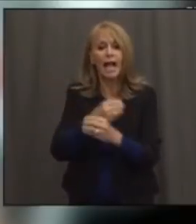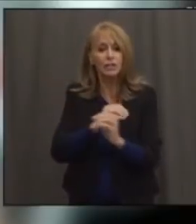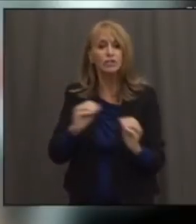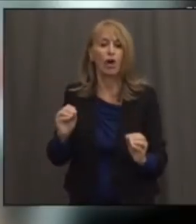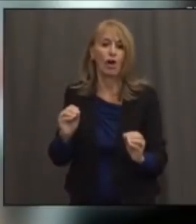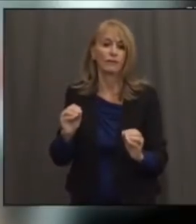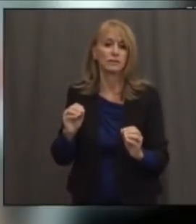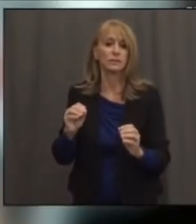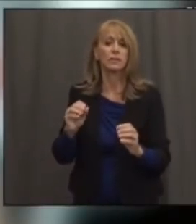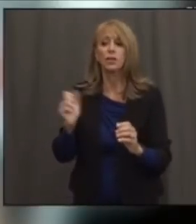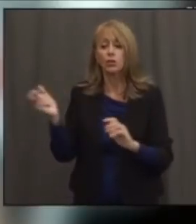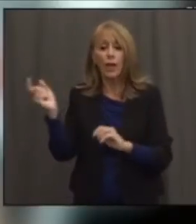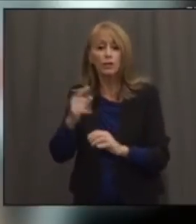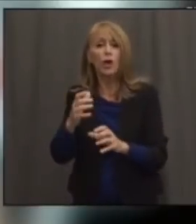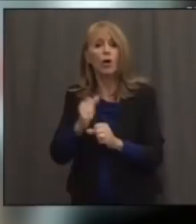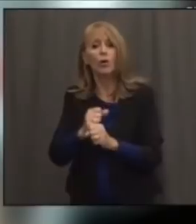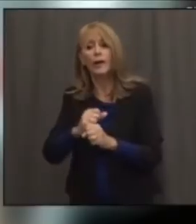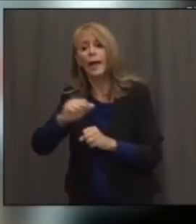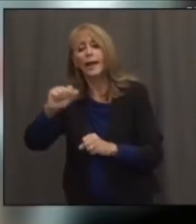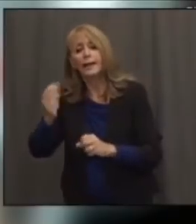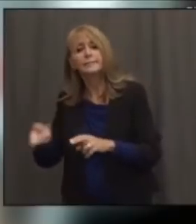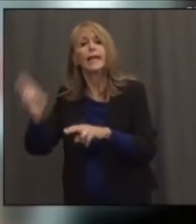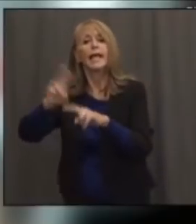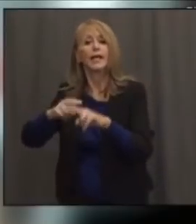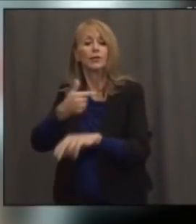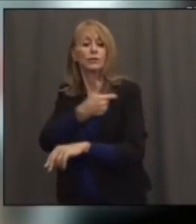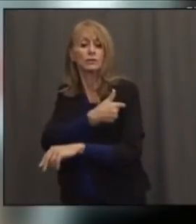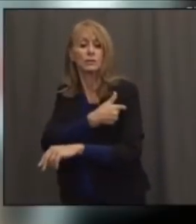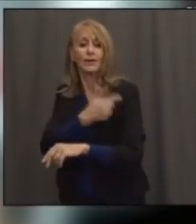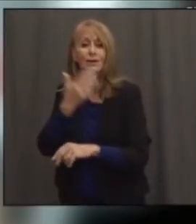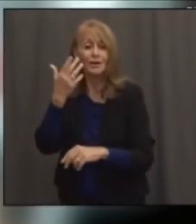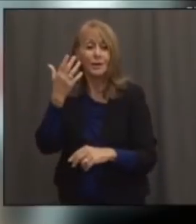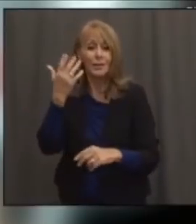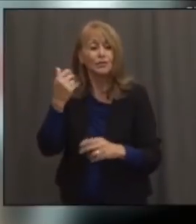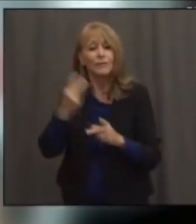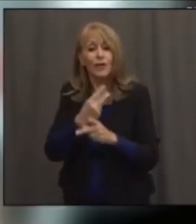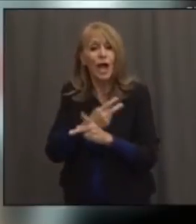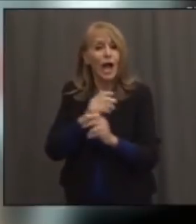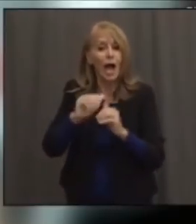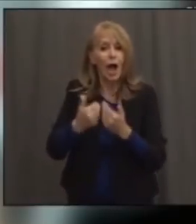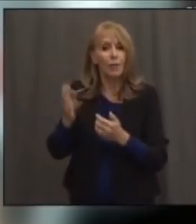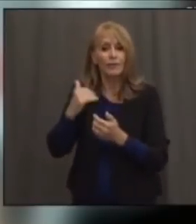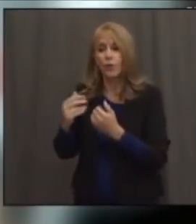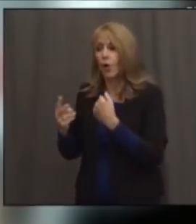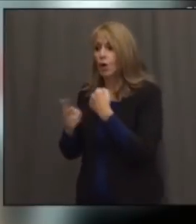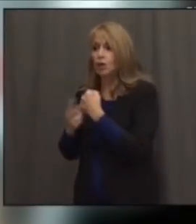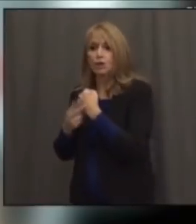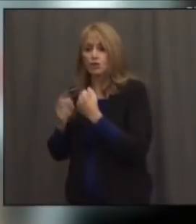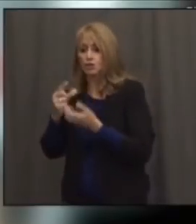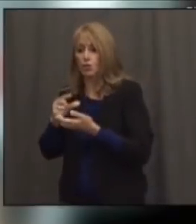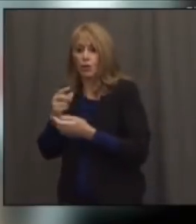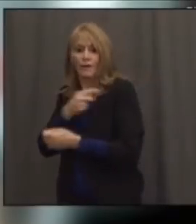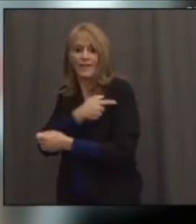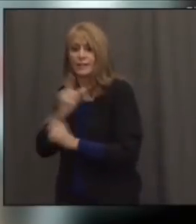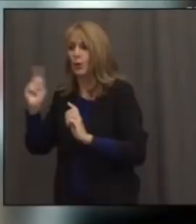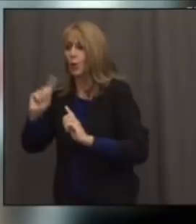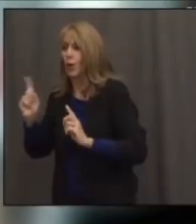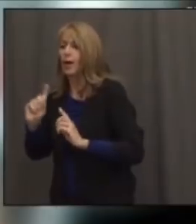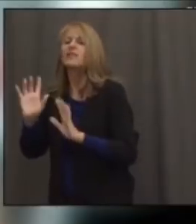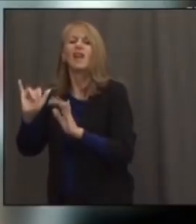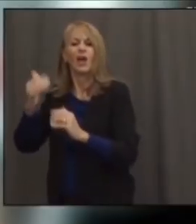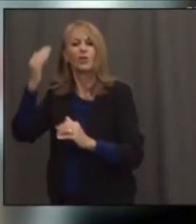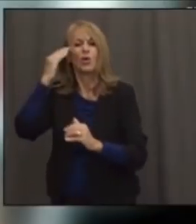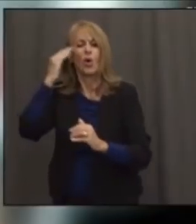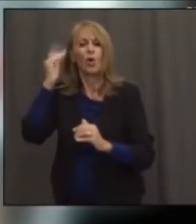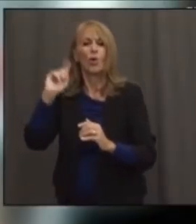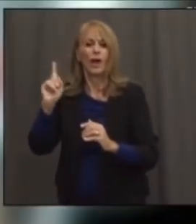pallets of vaccines. The storage requirements have improved. So we're not going to need to require people to go to mass vaccination sites. We're going to be able